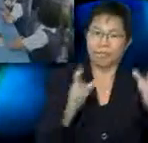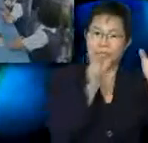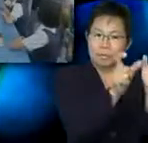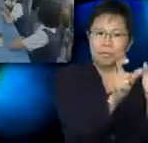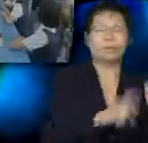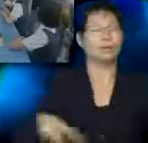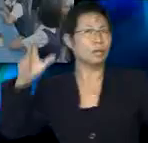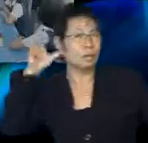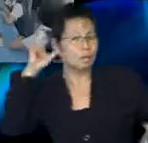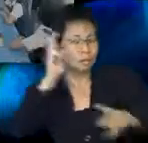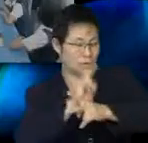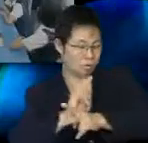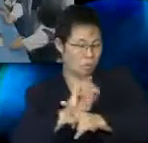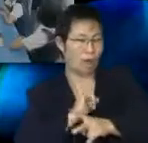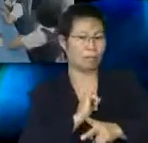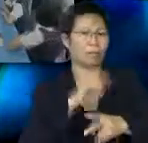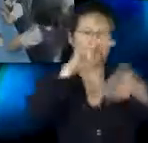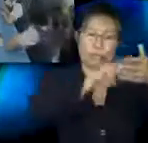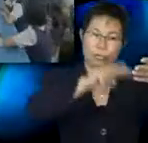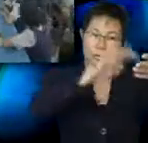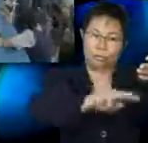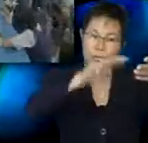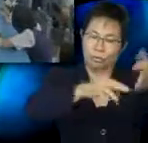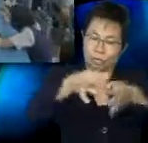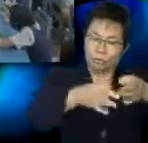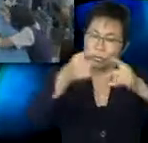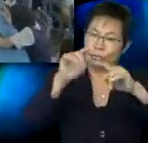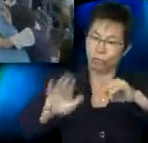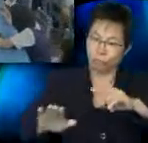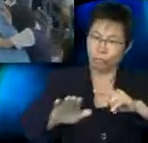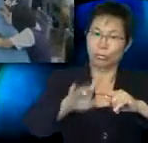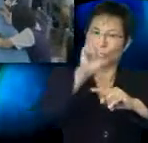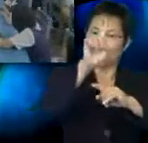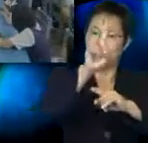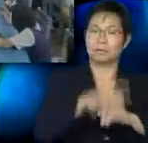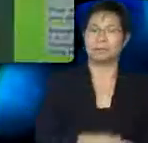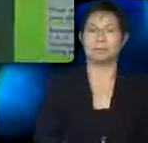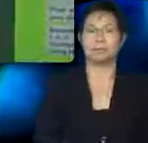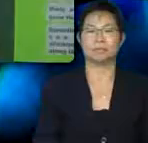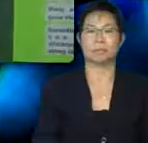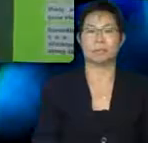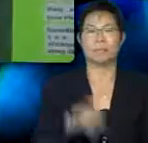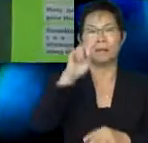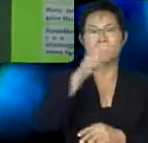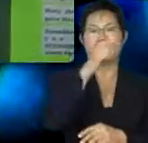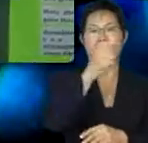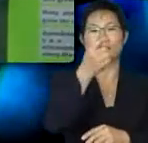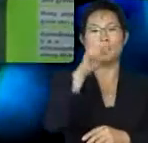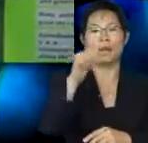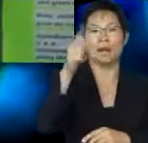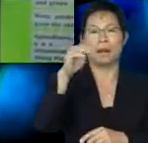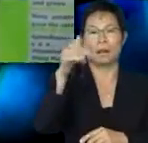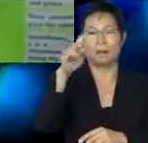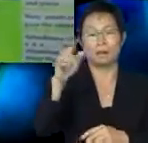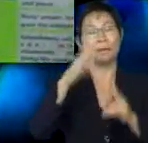Now you listen carefully. I'm going to read the description to you once. The salamander is a